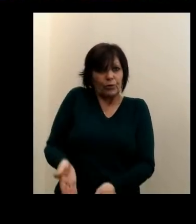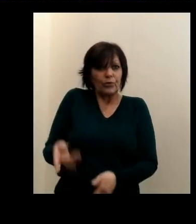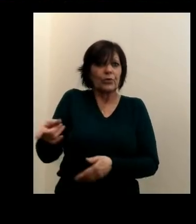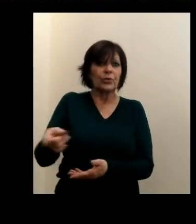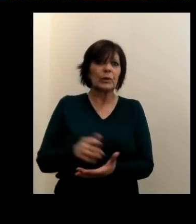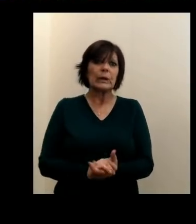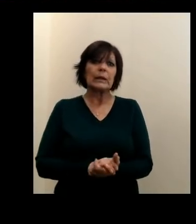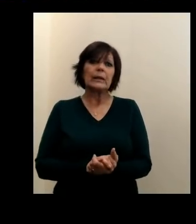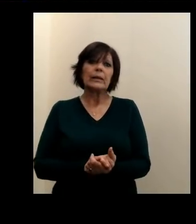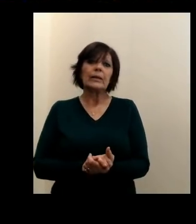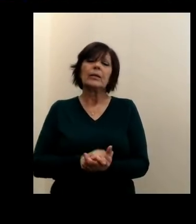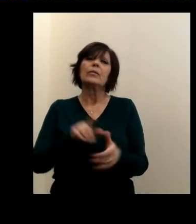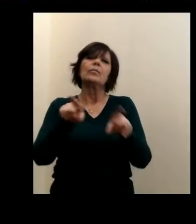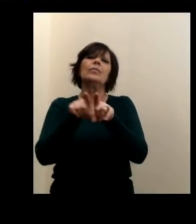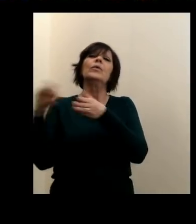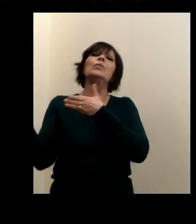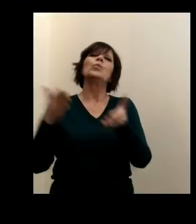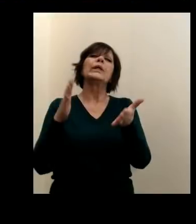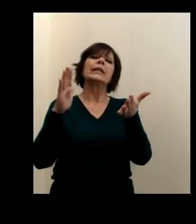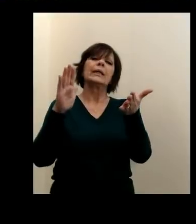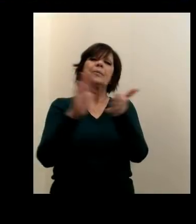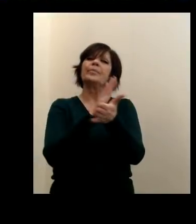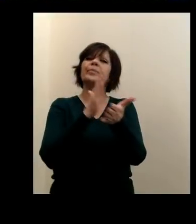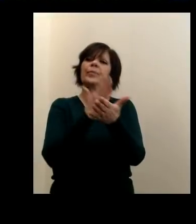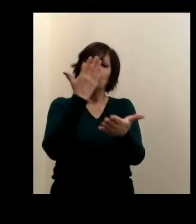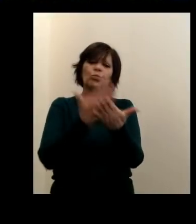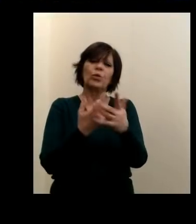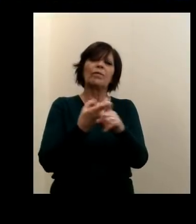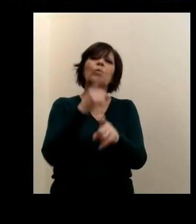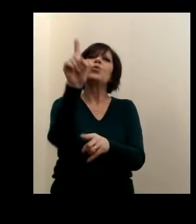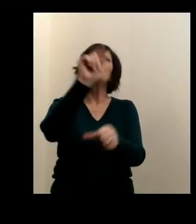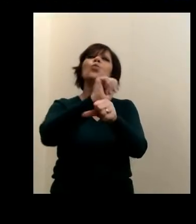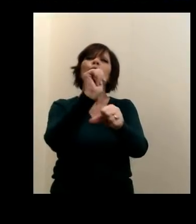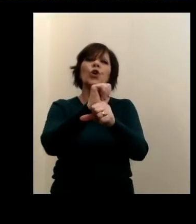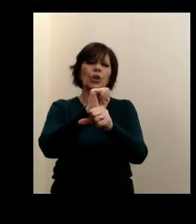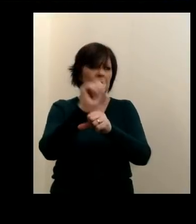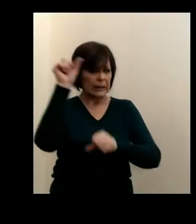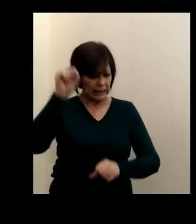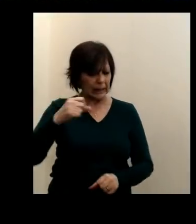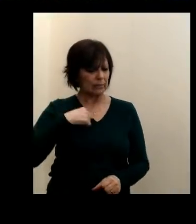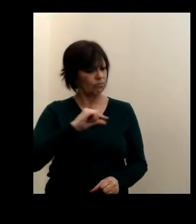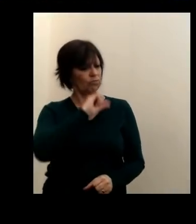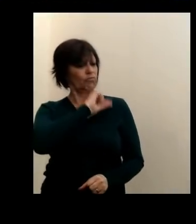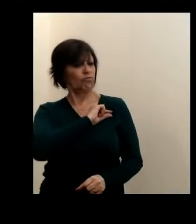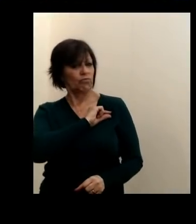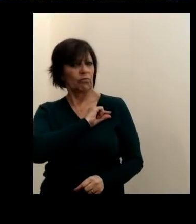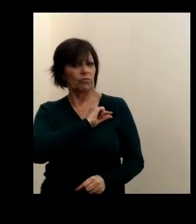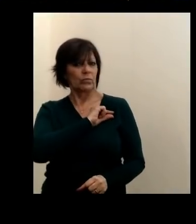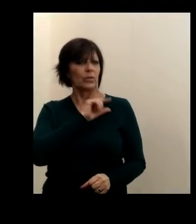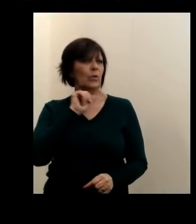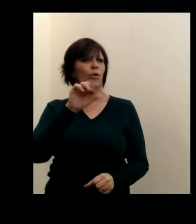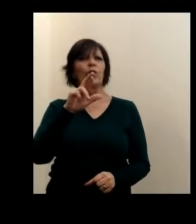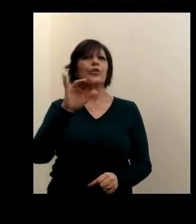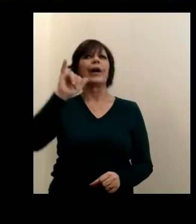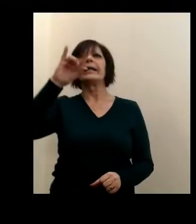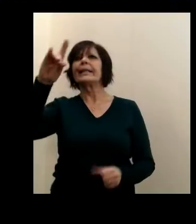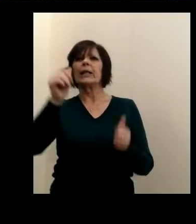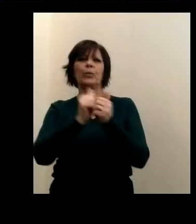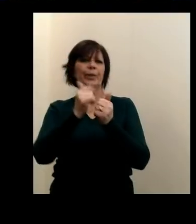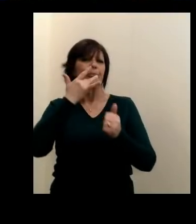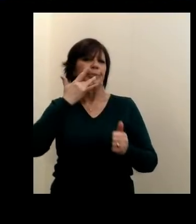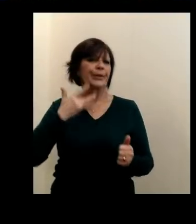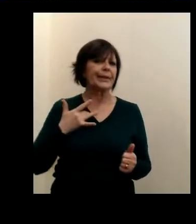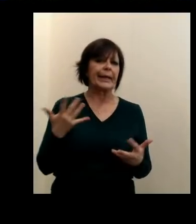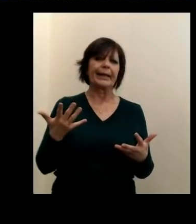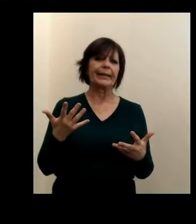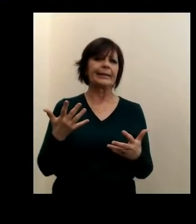validate who you are, and also bring documentation from your employment that you are eligible, or your ID with your birth date. If when we